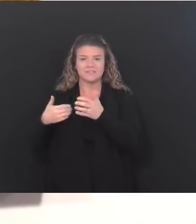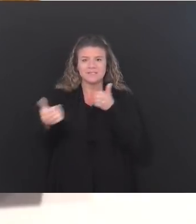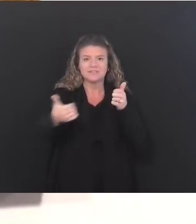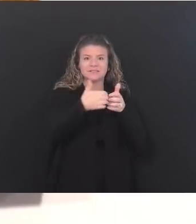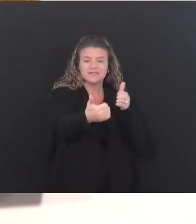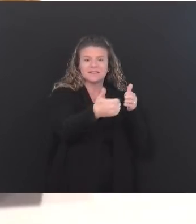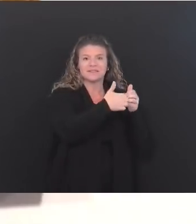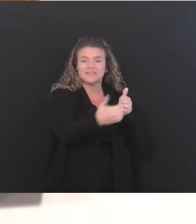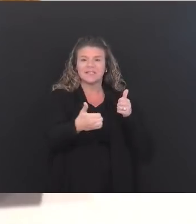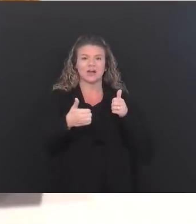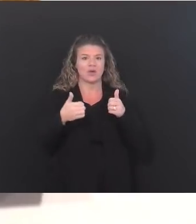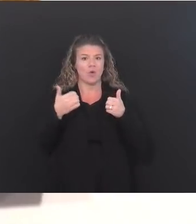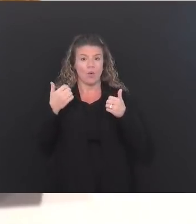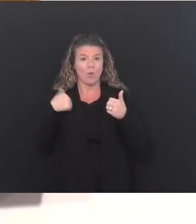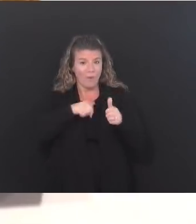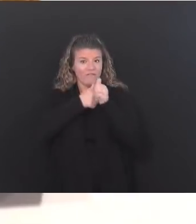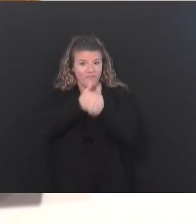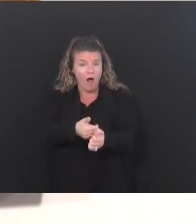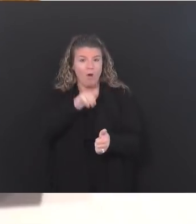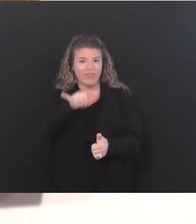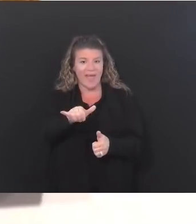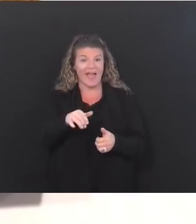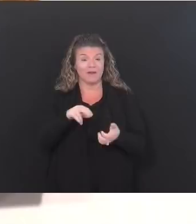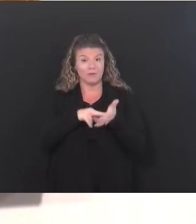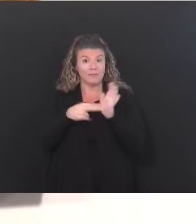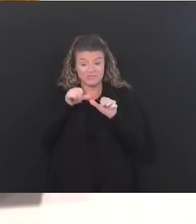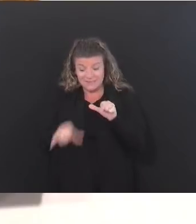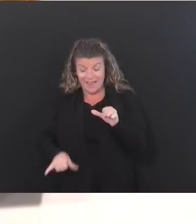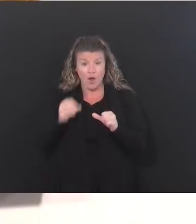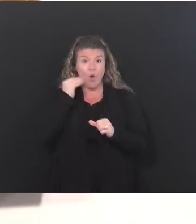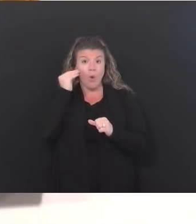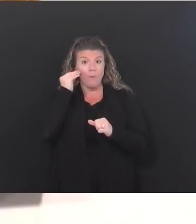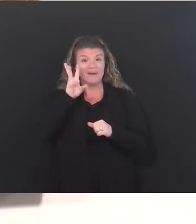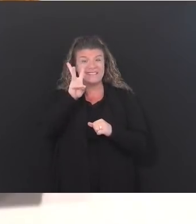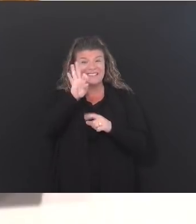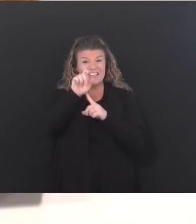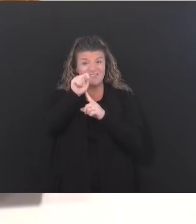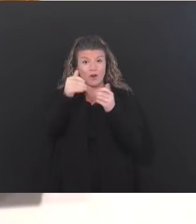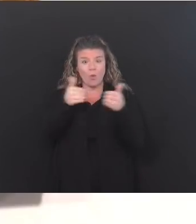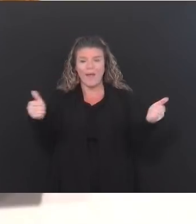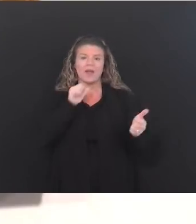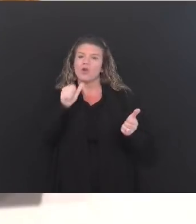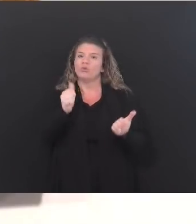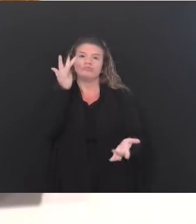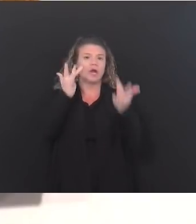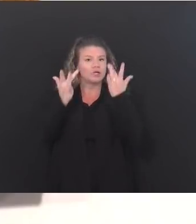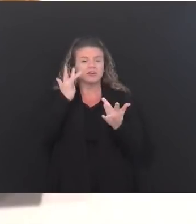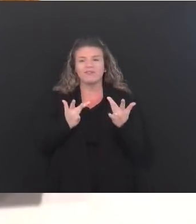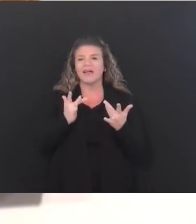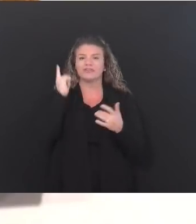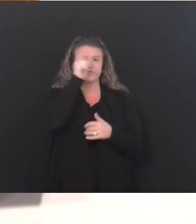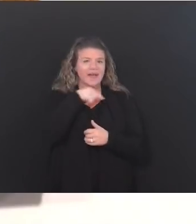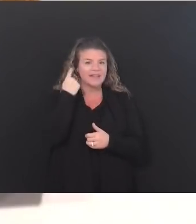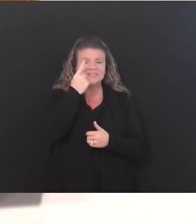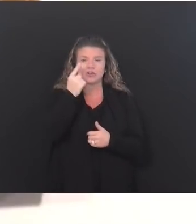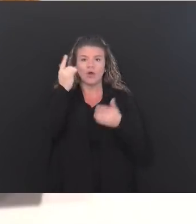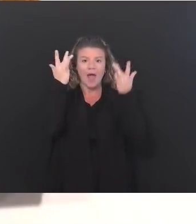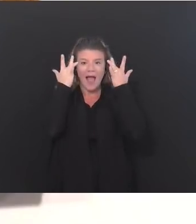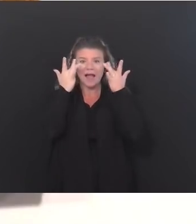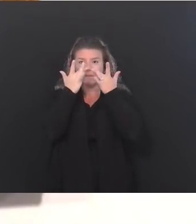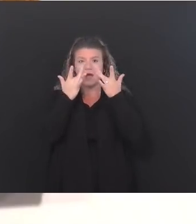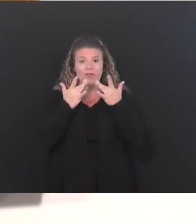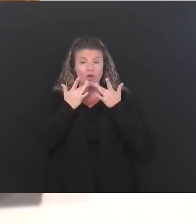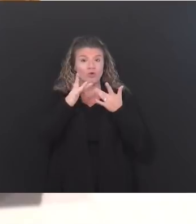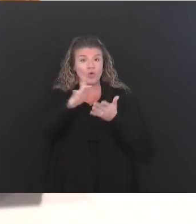distancing, 6 feet away, staying at home, protecting yourself, don't put your hands to your mouth or your face or your eyes, wash your